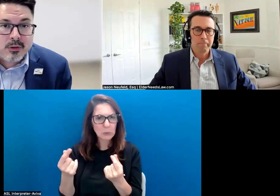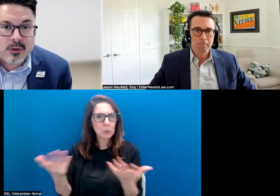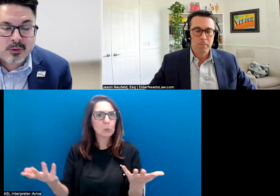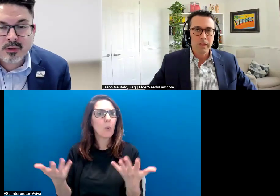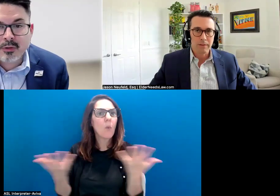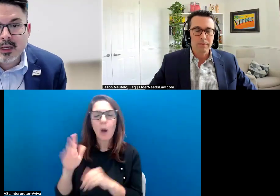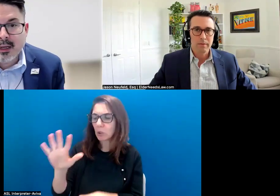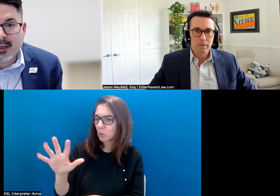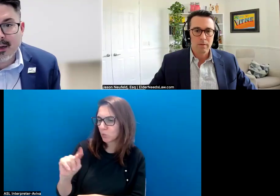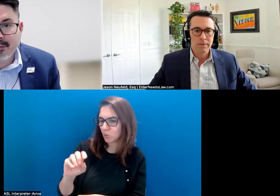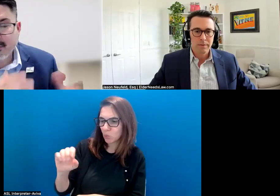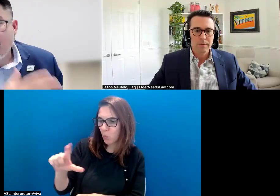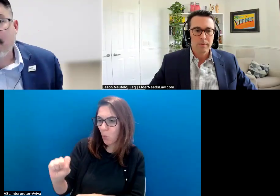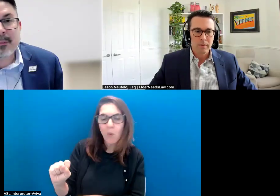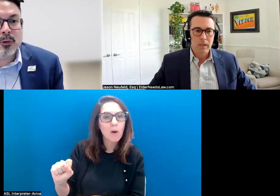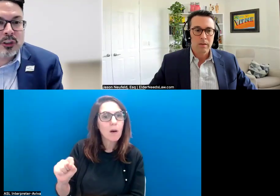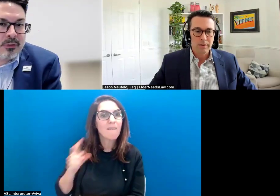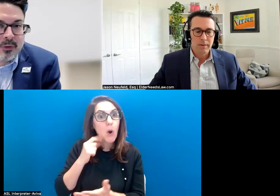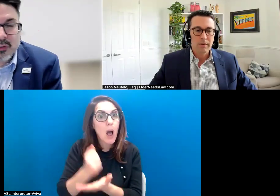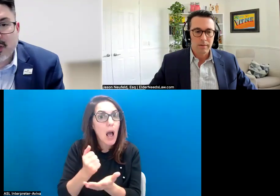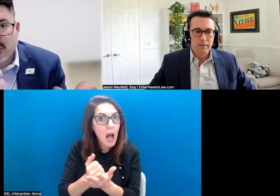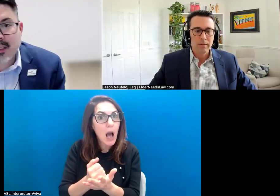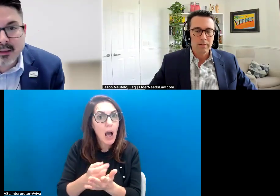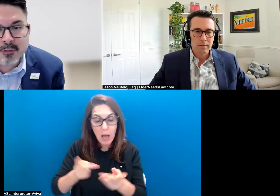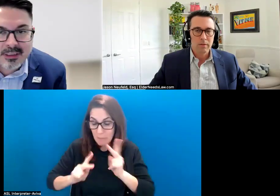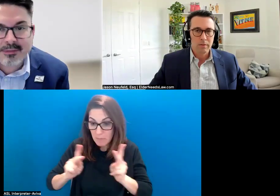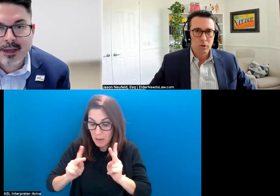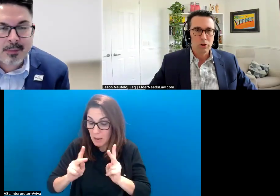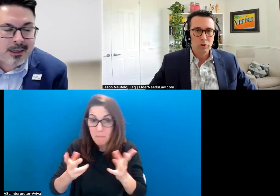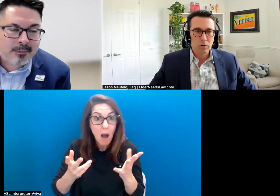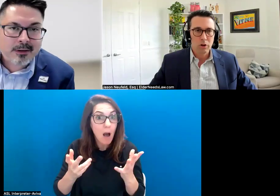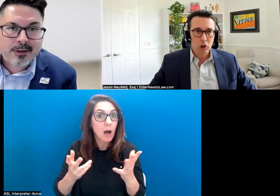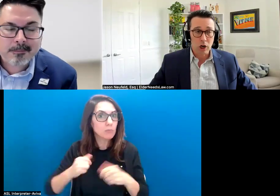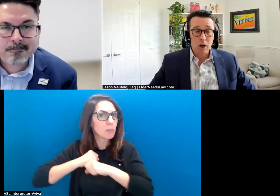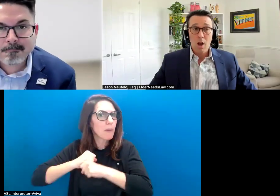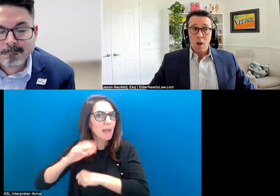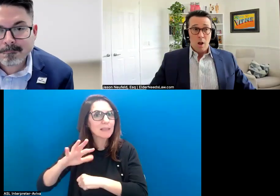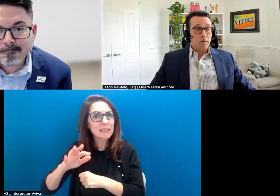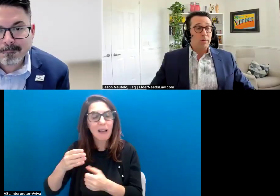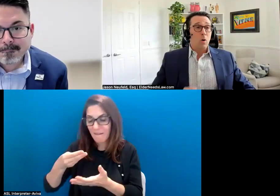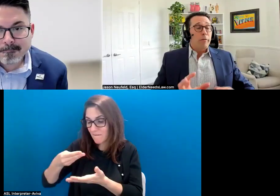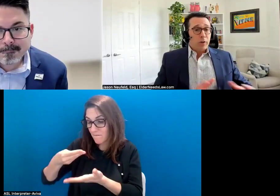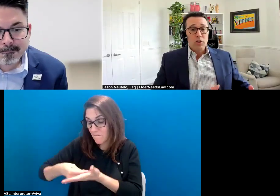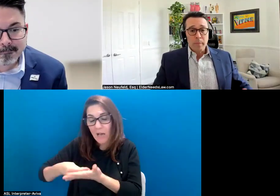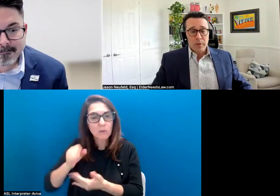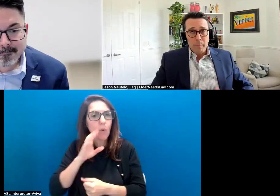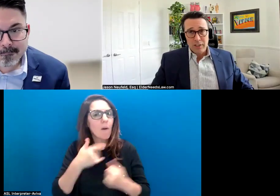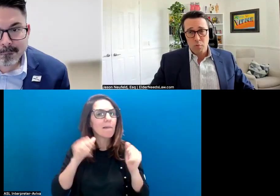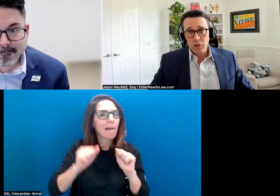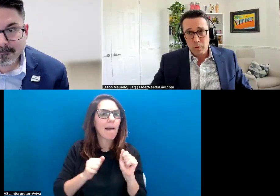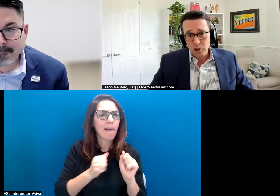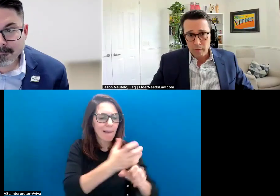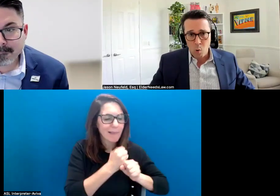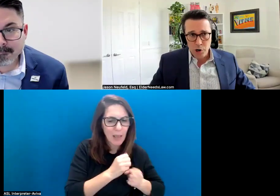that you use to kind of help people shelter those funds so they can receive that Medicaid benefit? Sure. Well, first, there's some